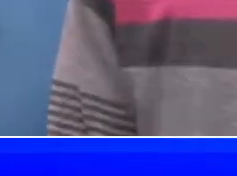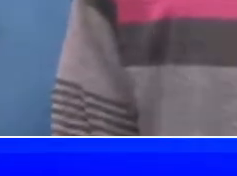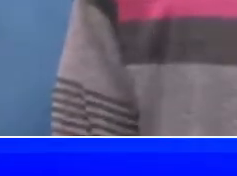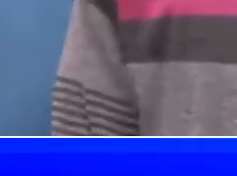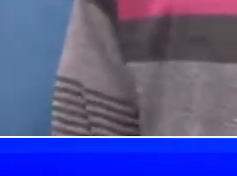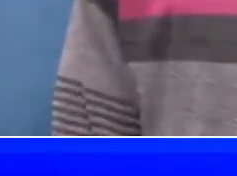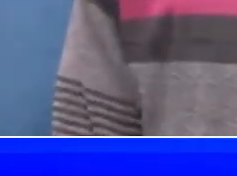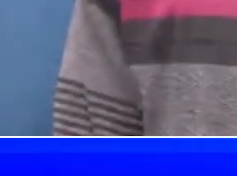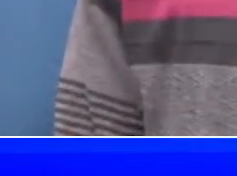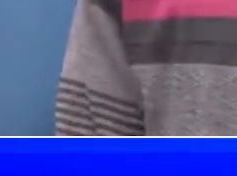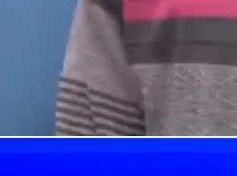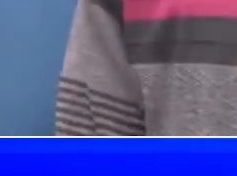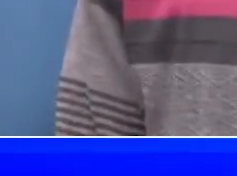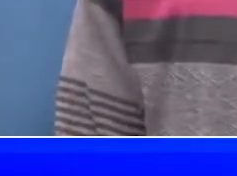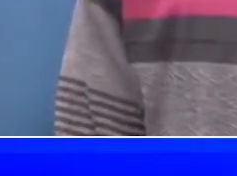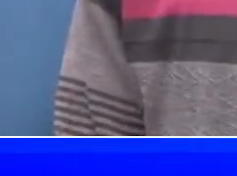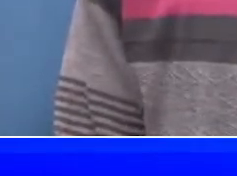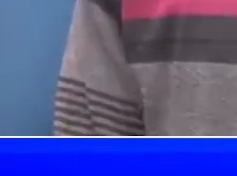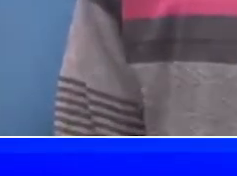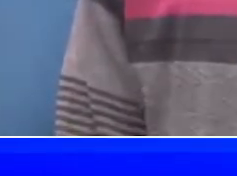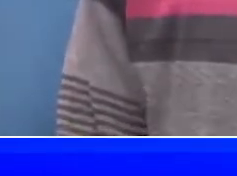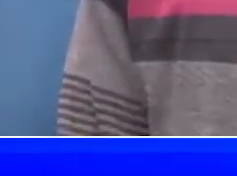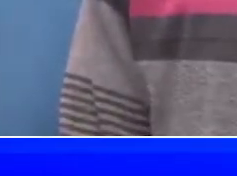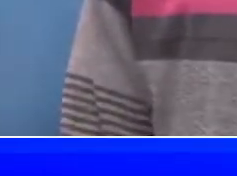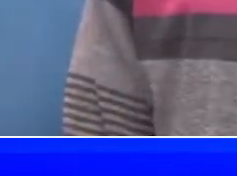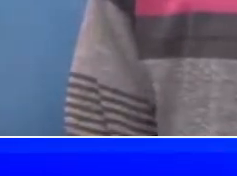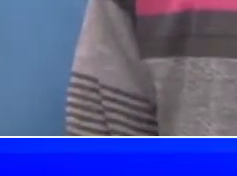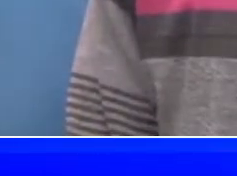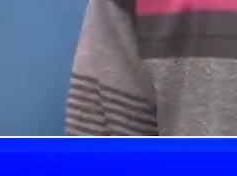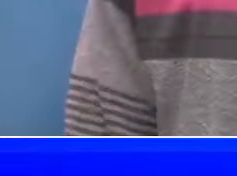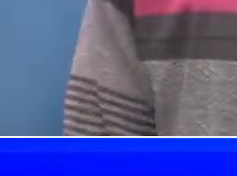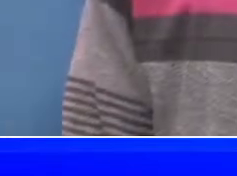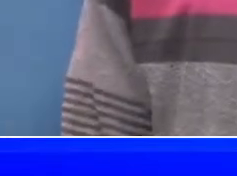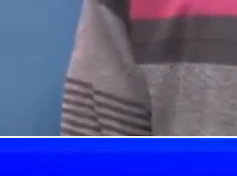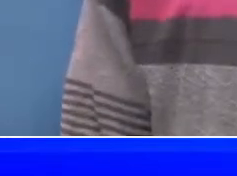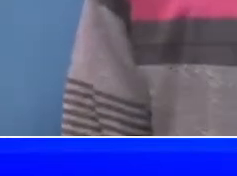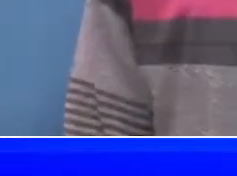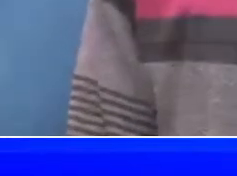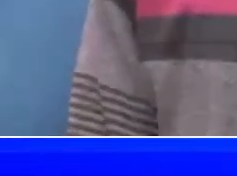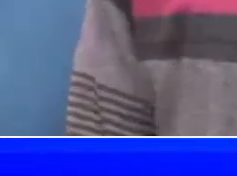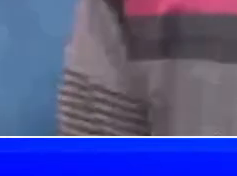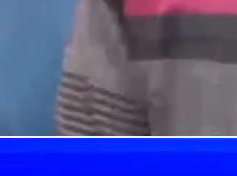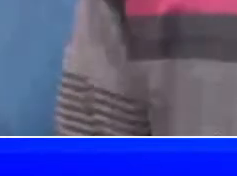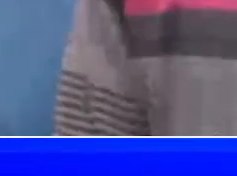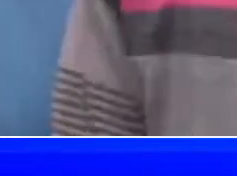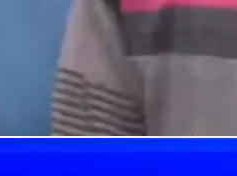mahakama kutoa kuacha mtoto yangu nitamuona